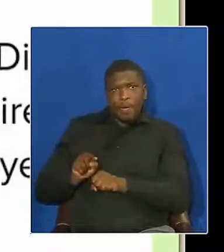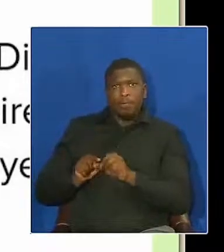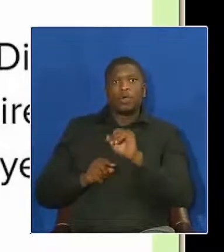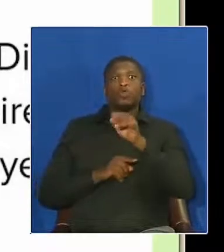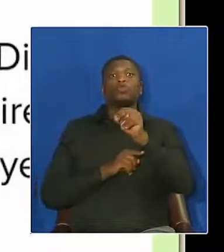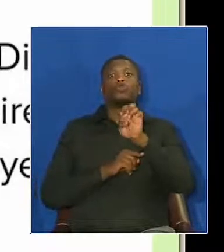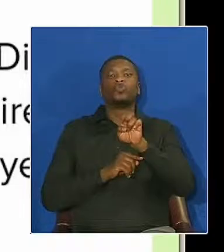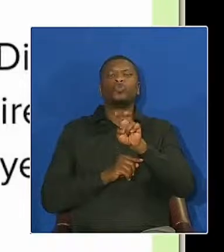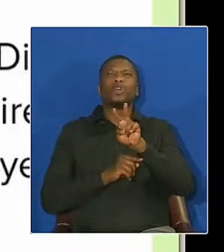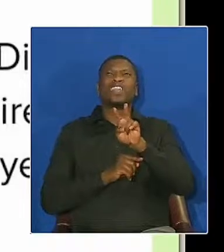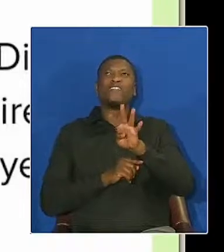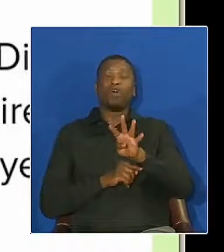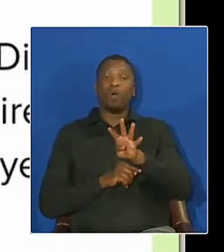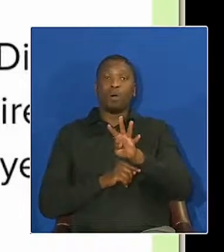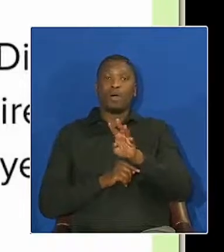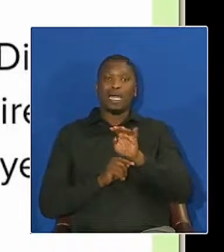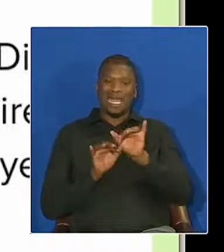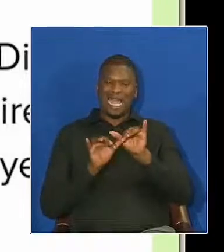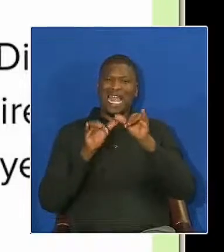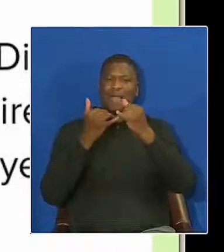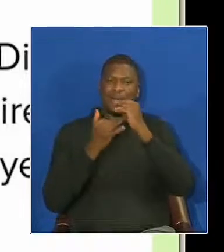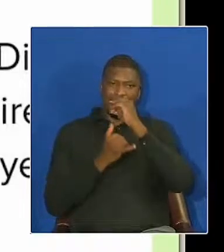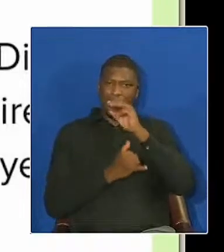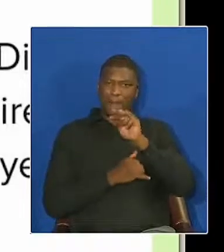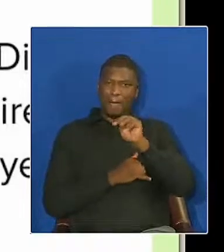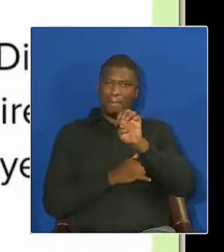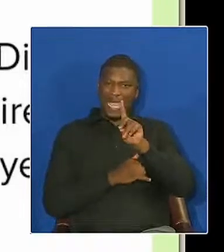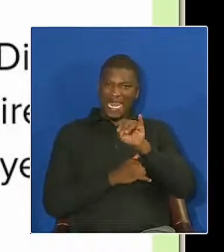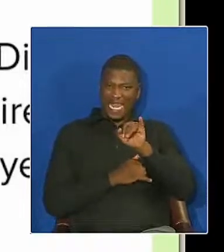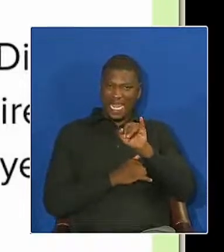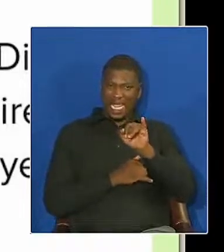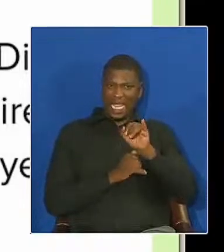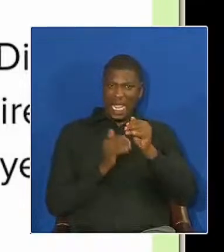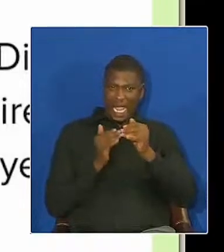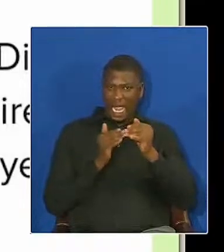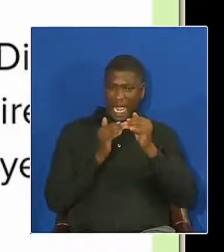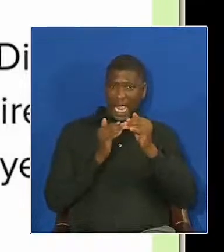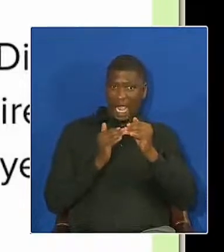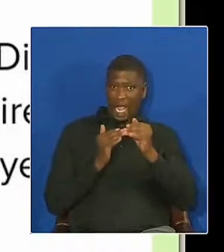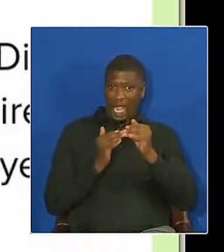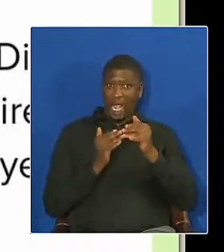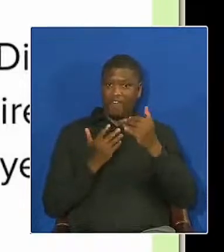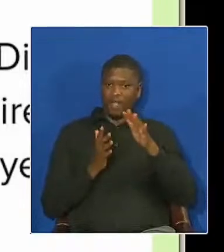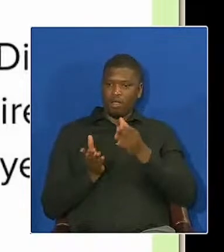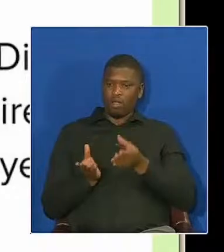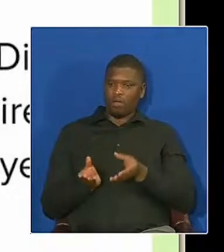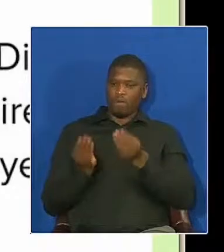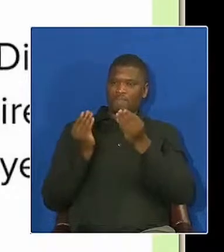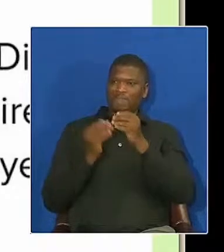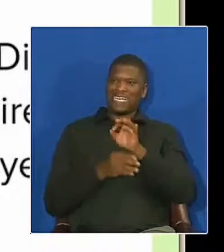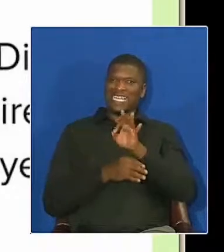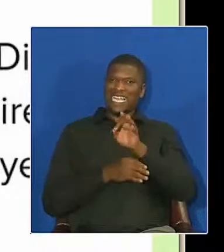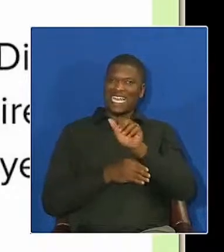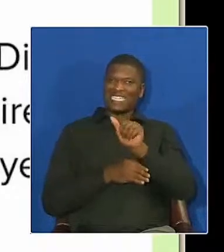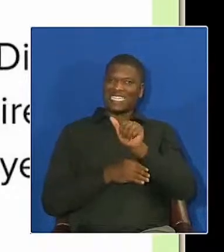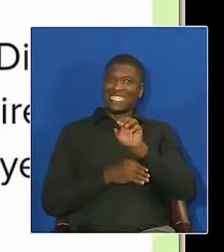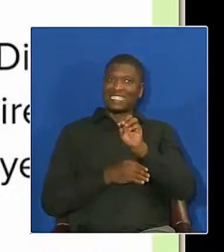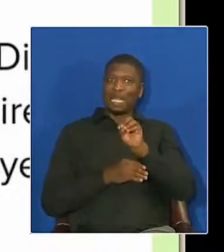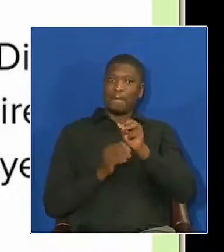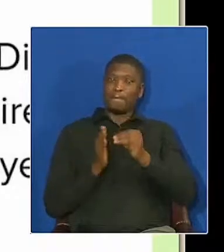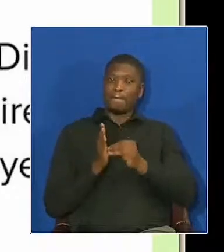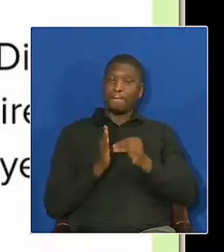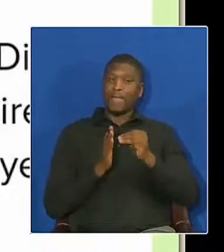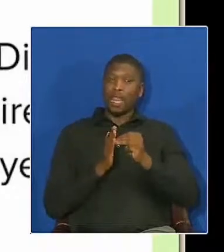Tshwane district, of which Matlala is the only listed director, was awarded this 360 million 3-year